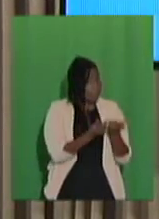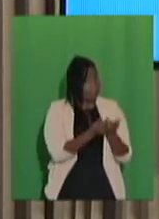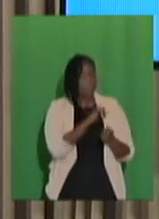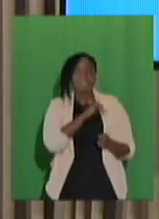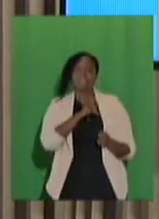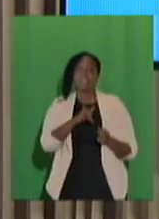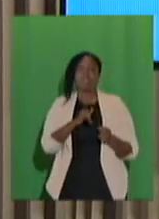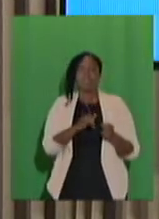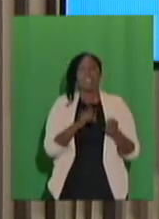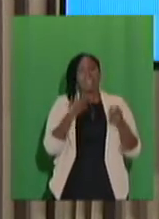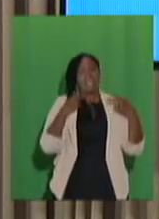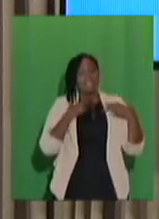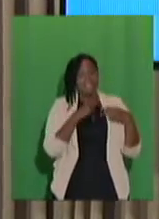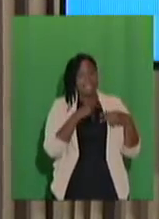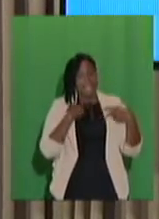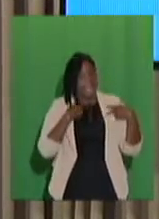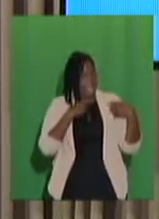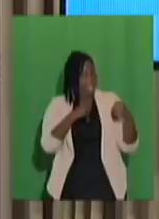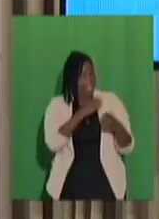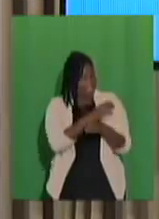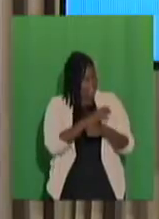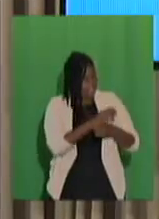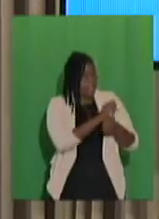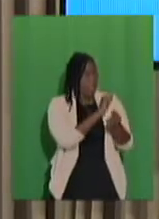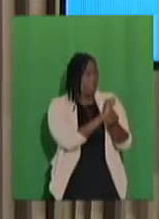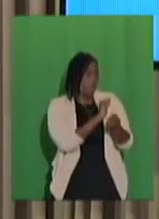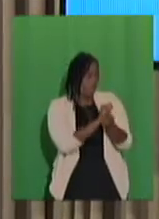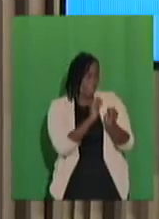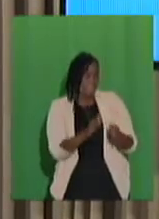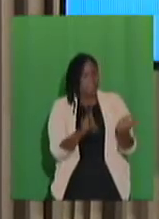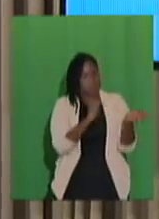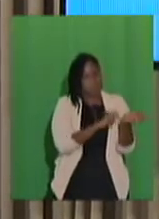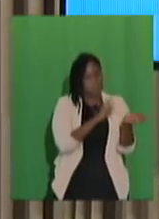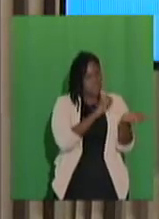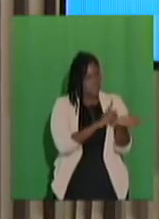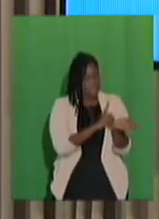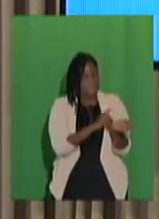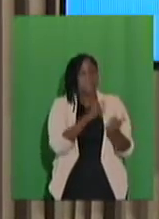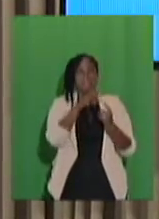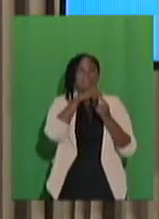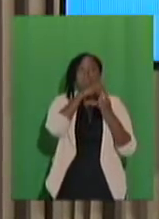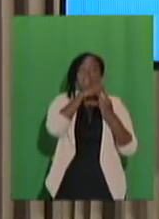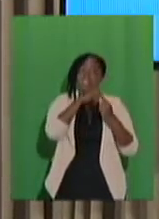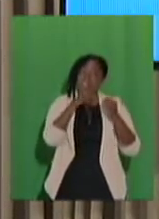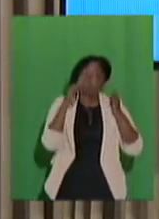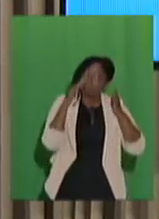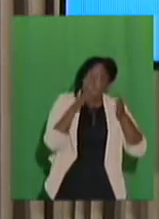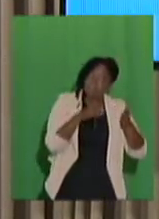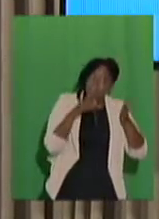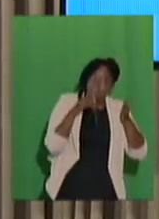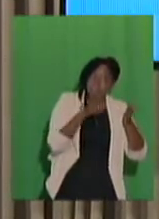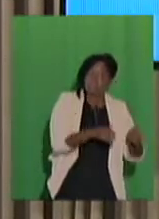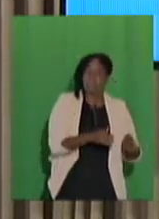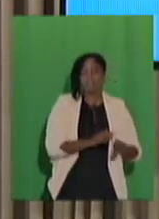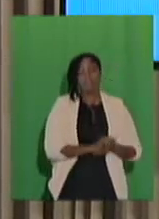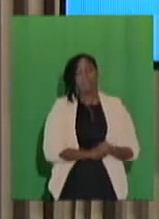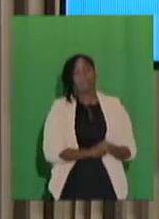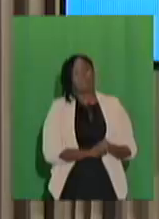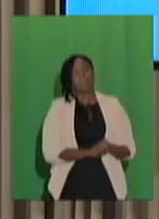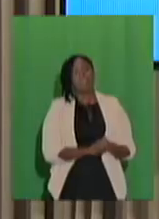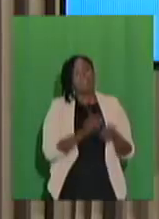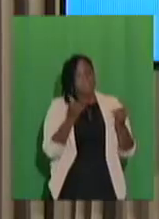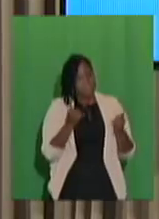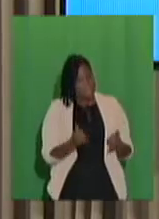as a special population for special attention. So that policy is in place, and the chief medical